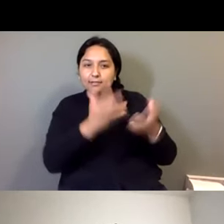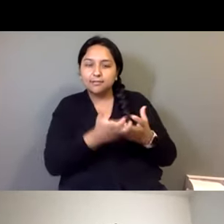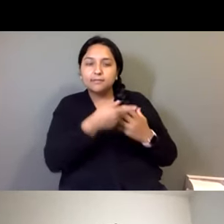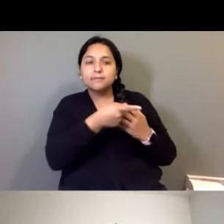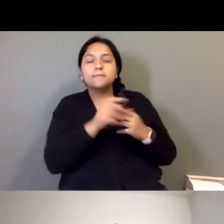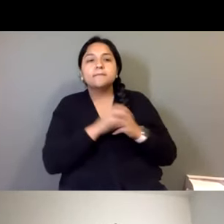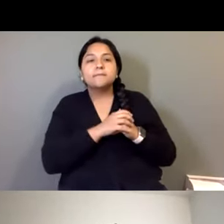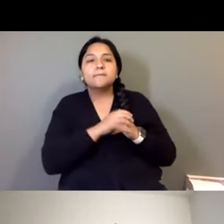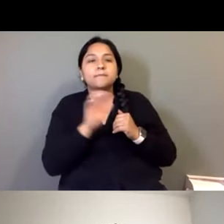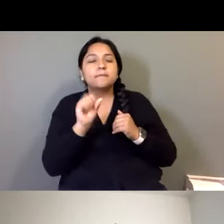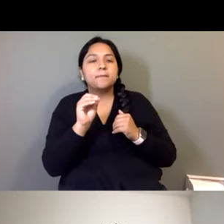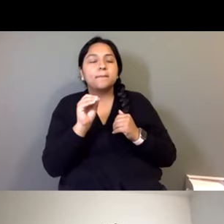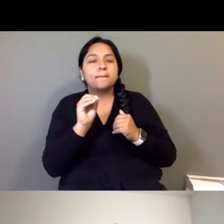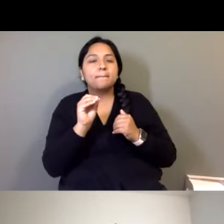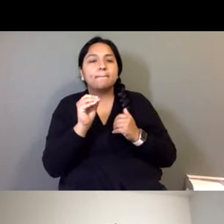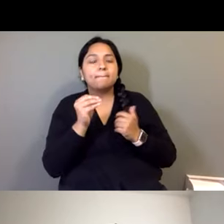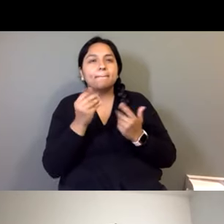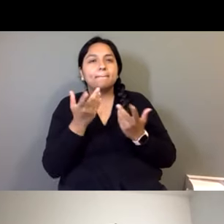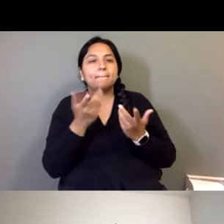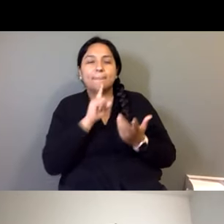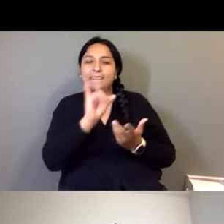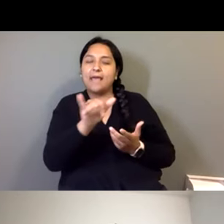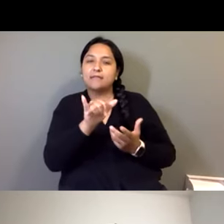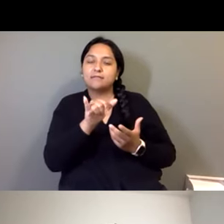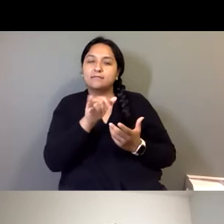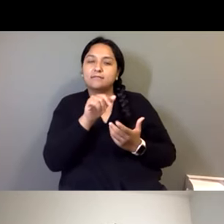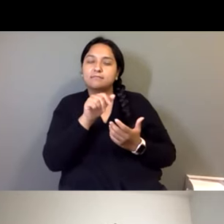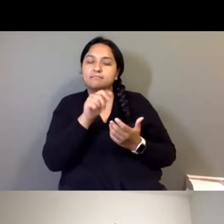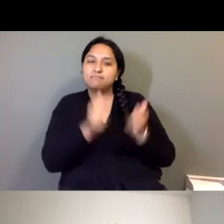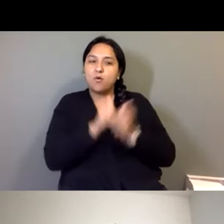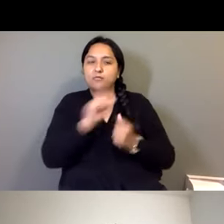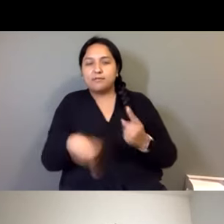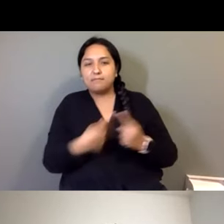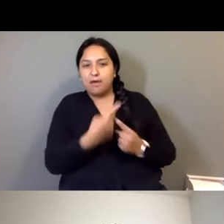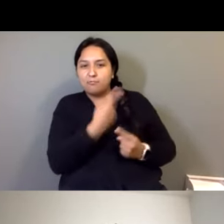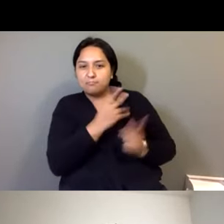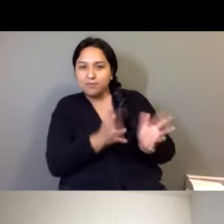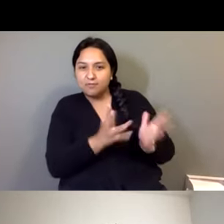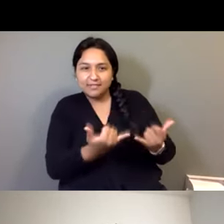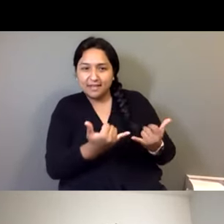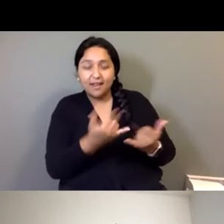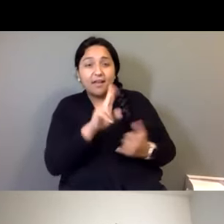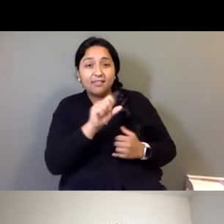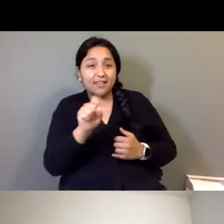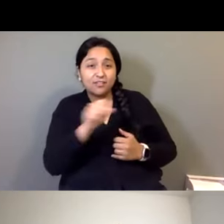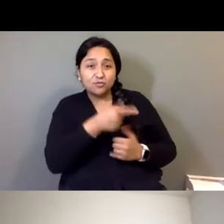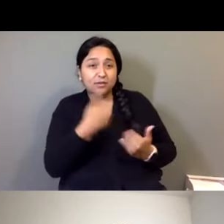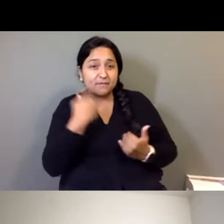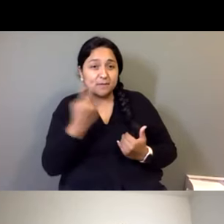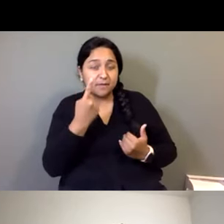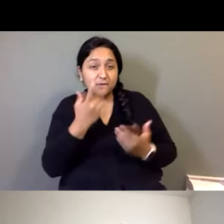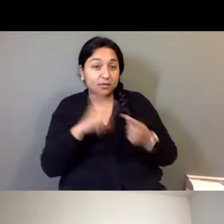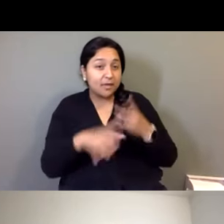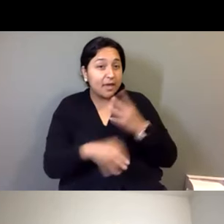And yeah, so I think that's mainly what our conversation is going to be about for today, unless there was something like else that you wanted to add